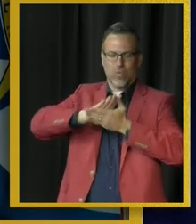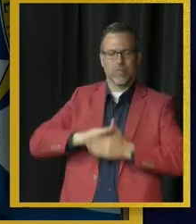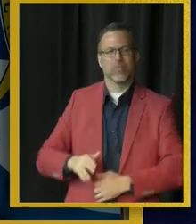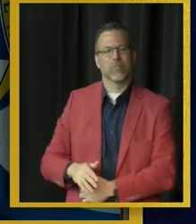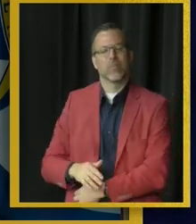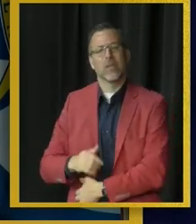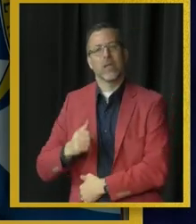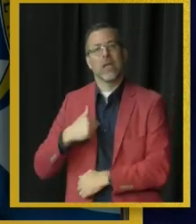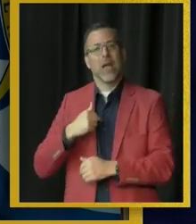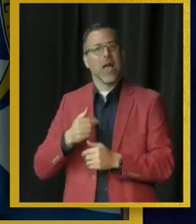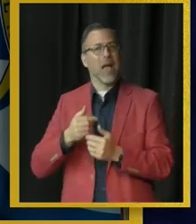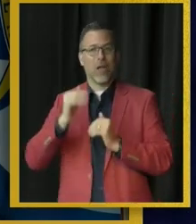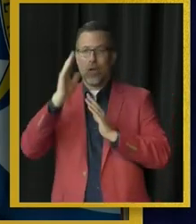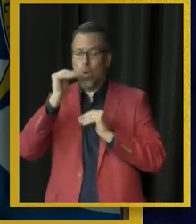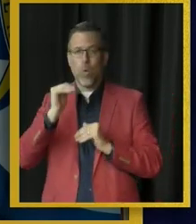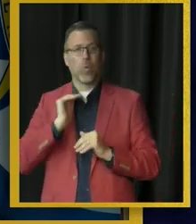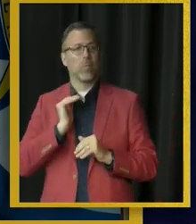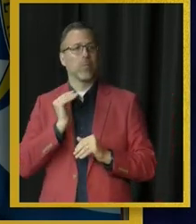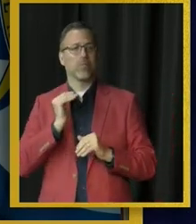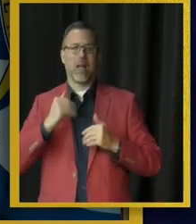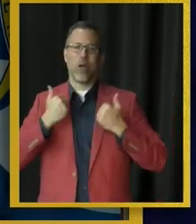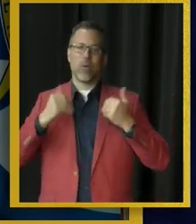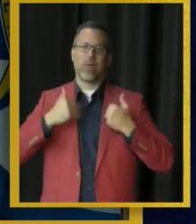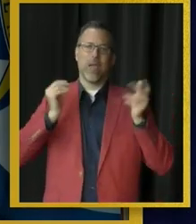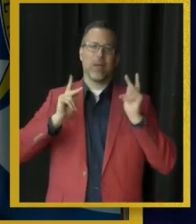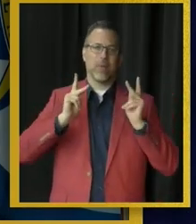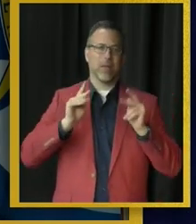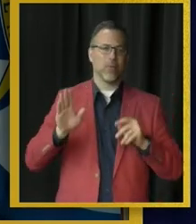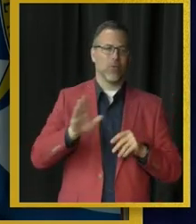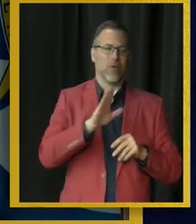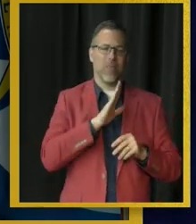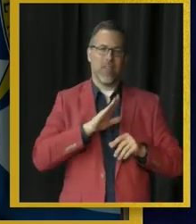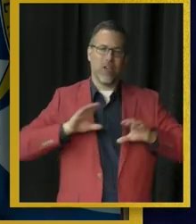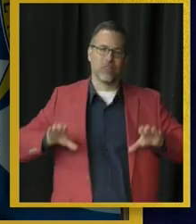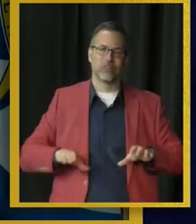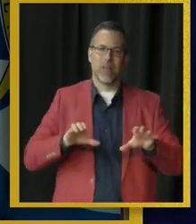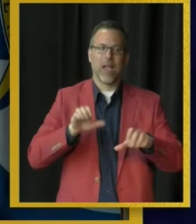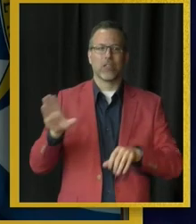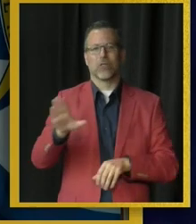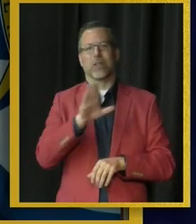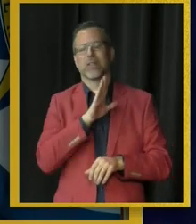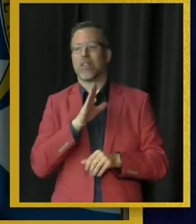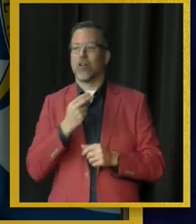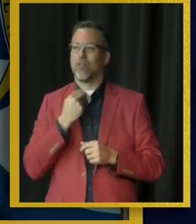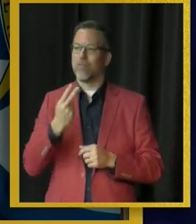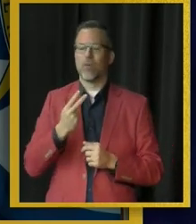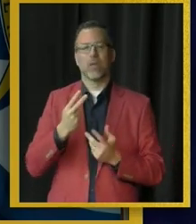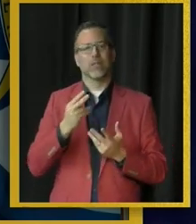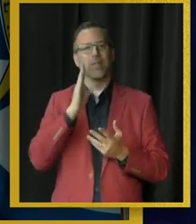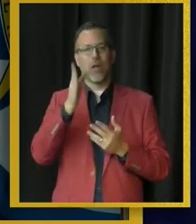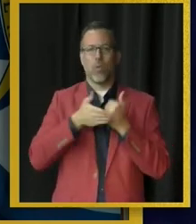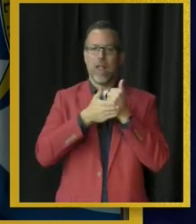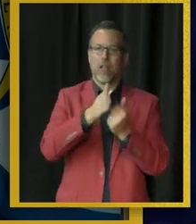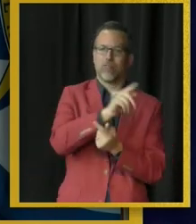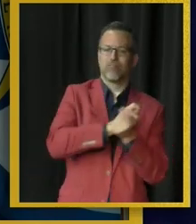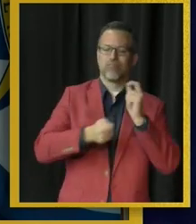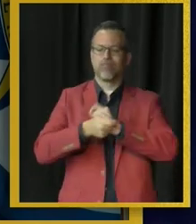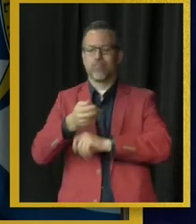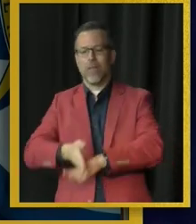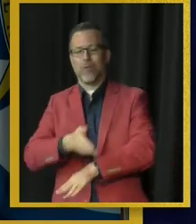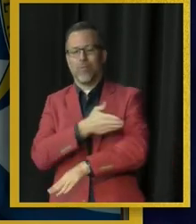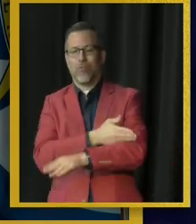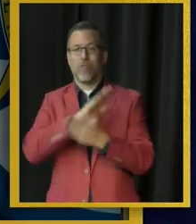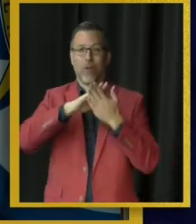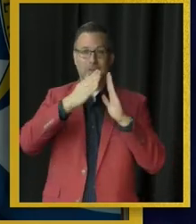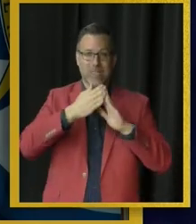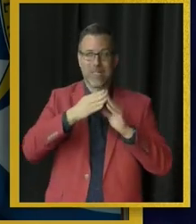May we hear the voices and actions of our young people who are already working to lead and transform our city, state, and nation. I